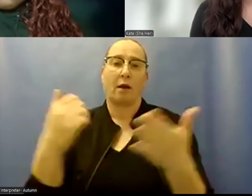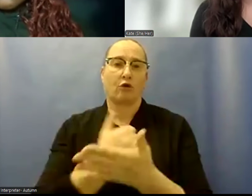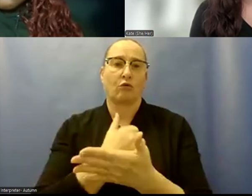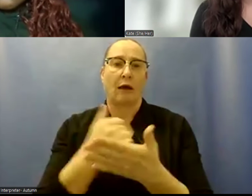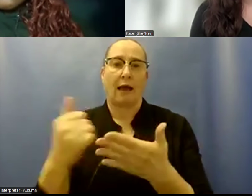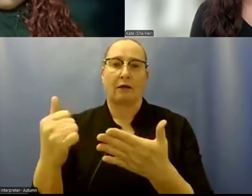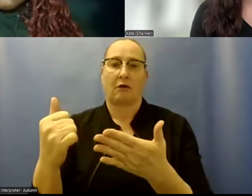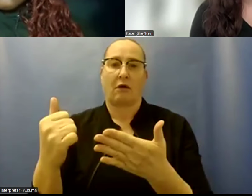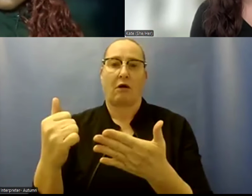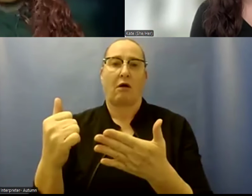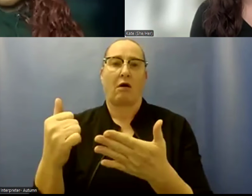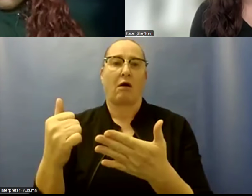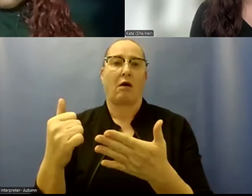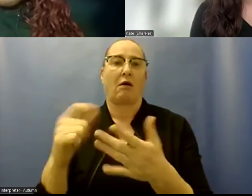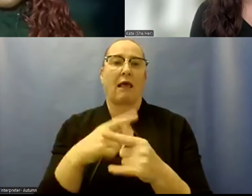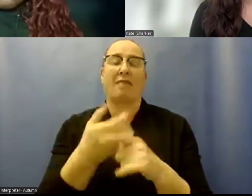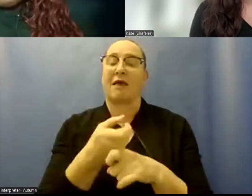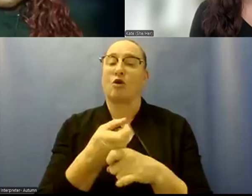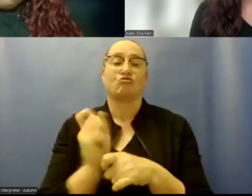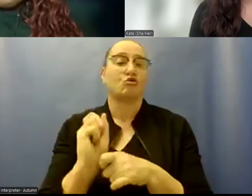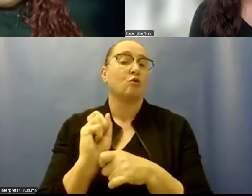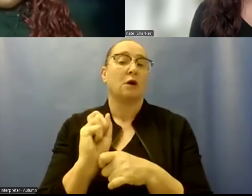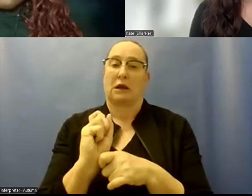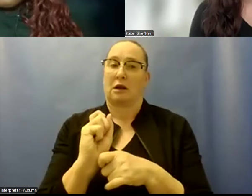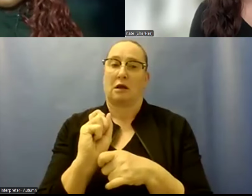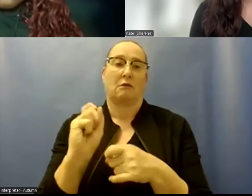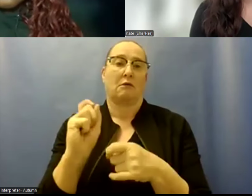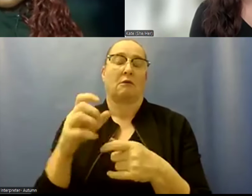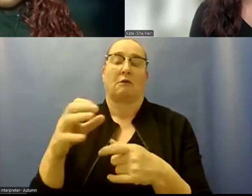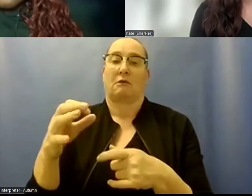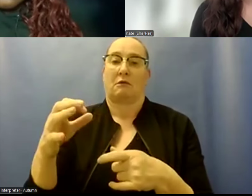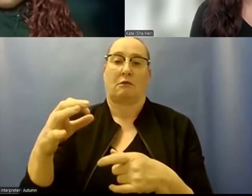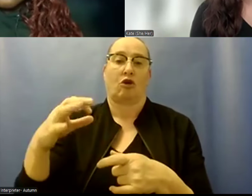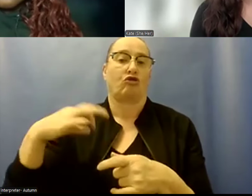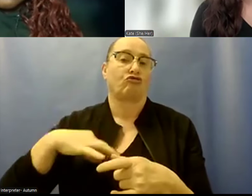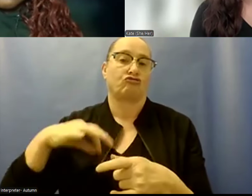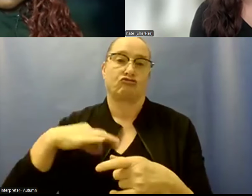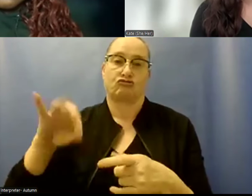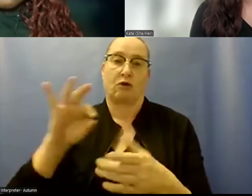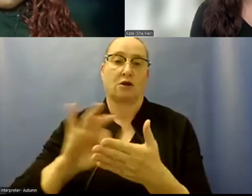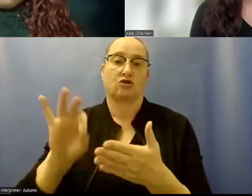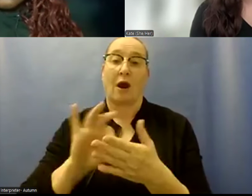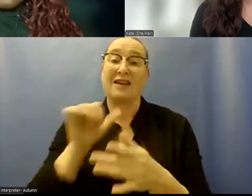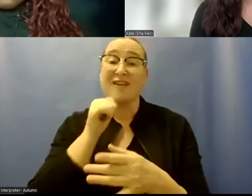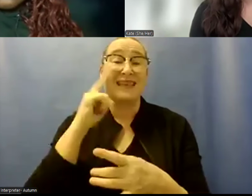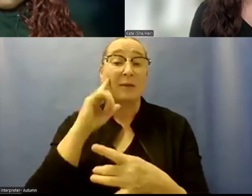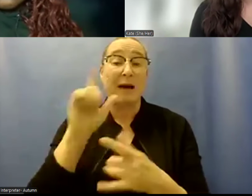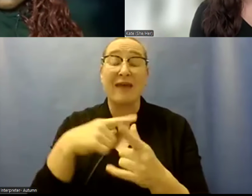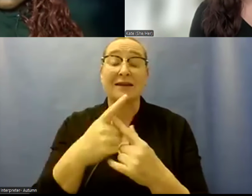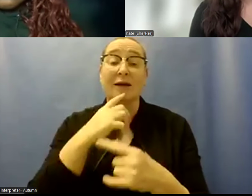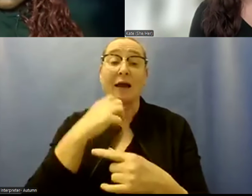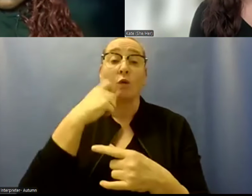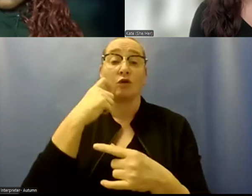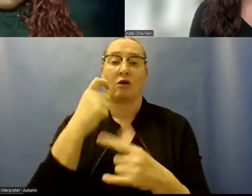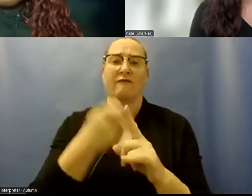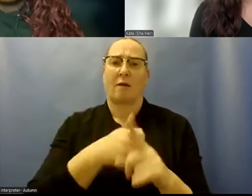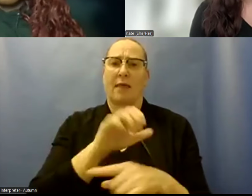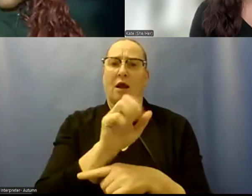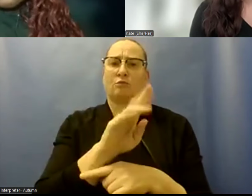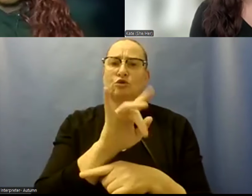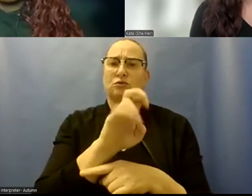boom, your credit score. I know I didn't even think about a credit score until I got older out of that abusive